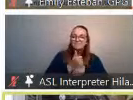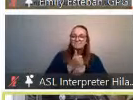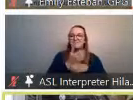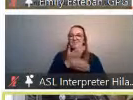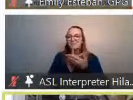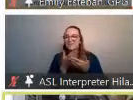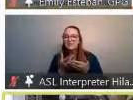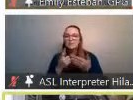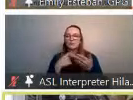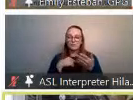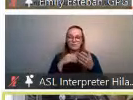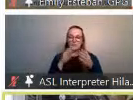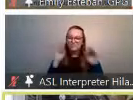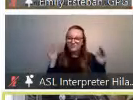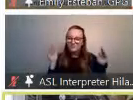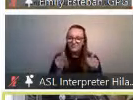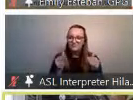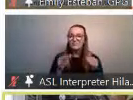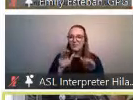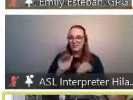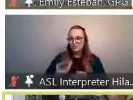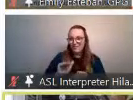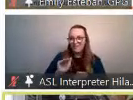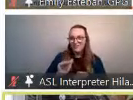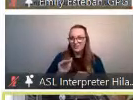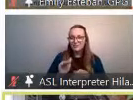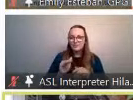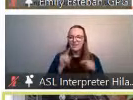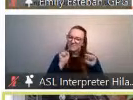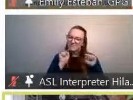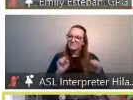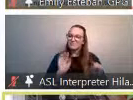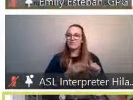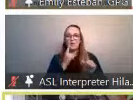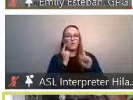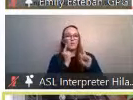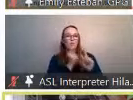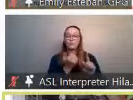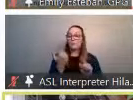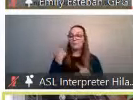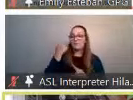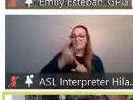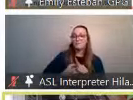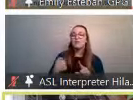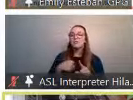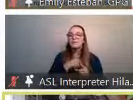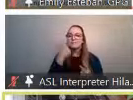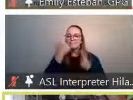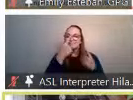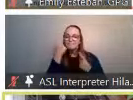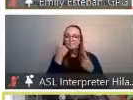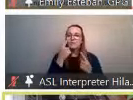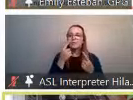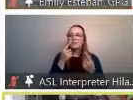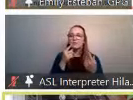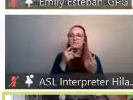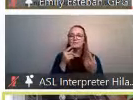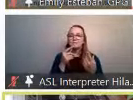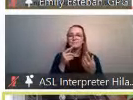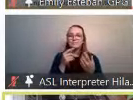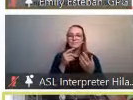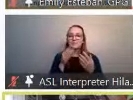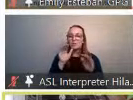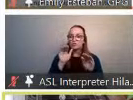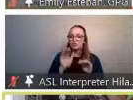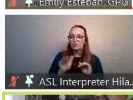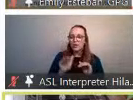recommendations in line with our scope. So last month, the group looked at a tool to think about child-centered decision-making.